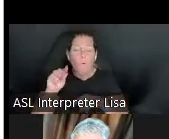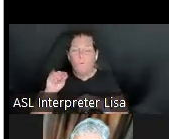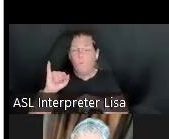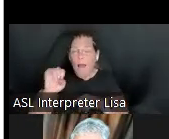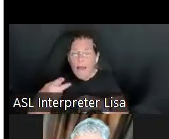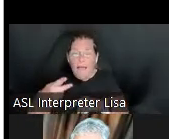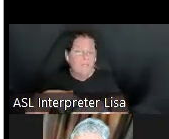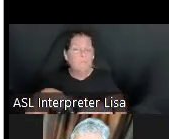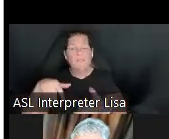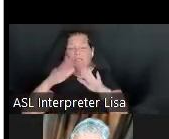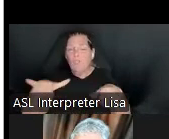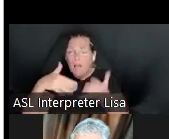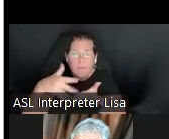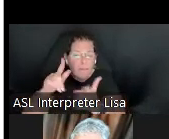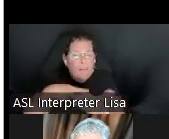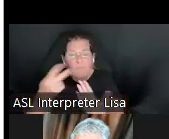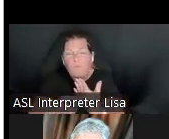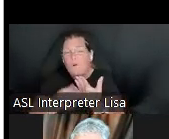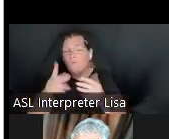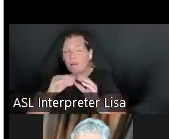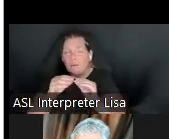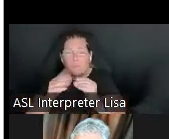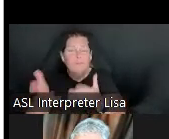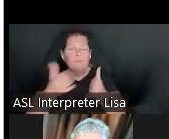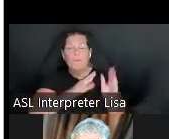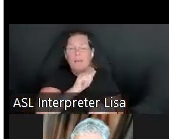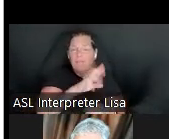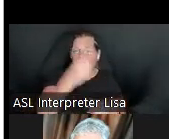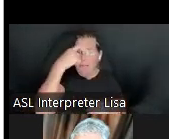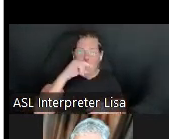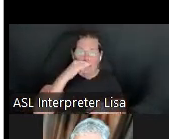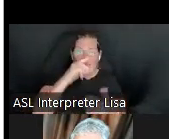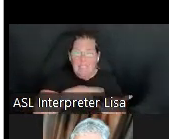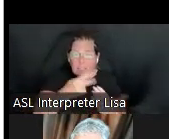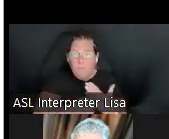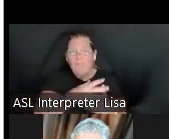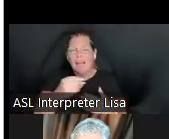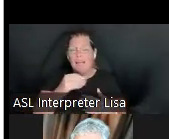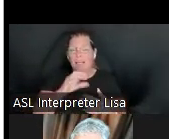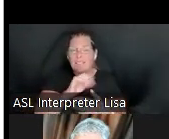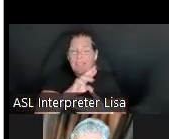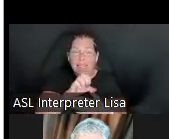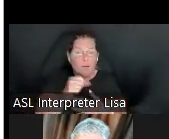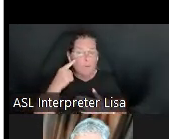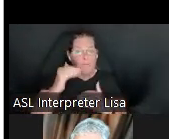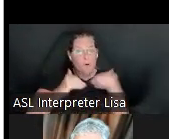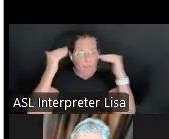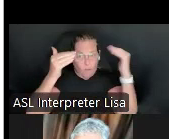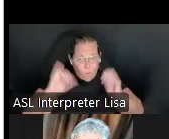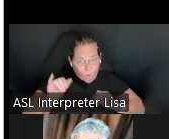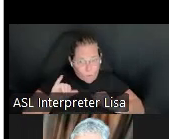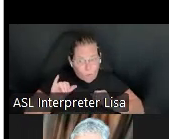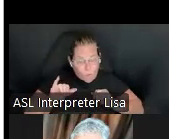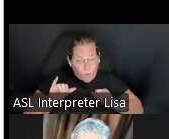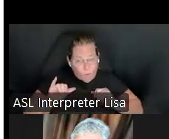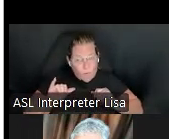assist the family. We have both Cares for Kids program and Cares for Adults, the Cares Care Management